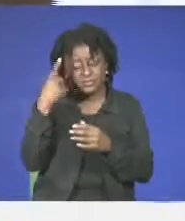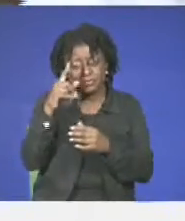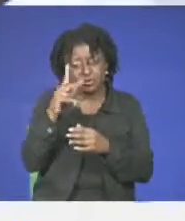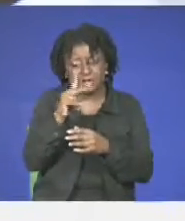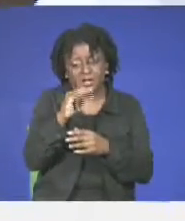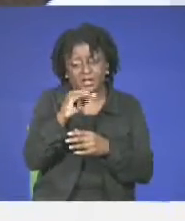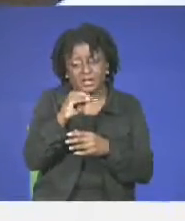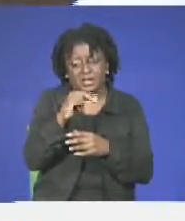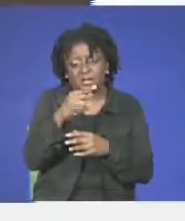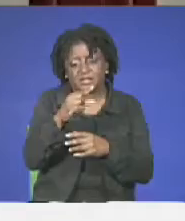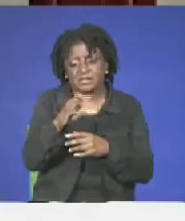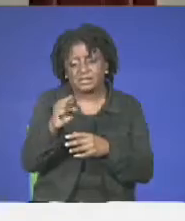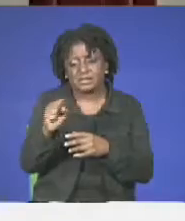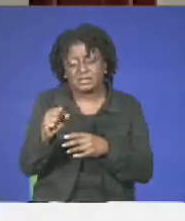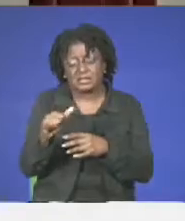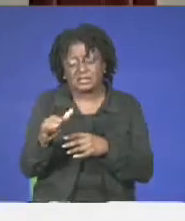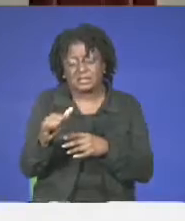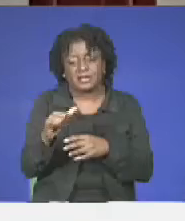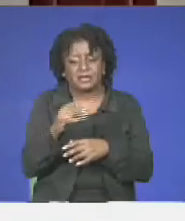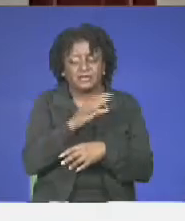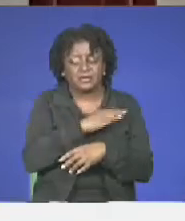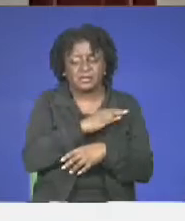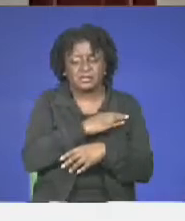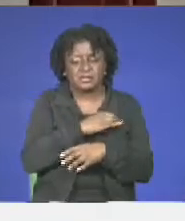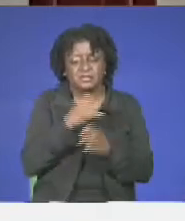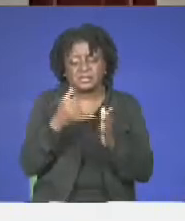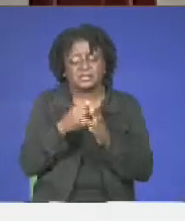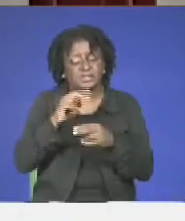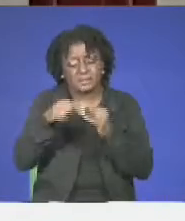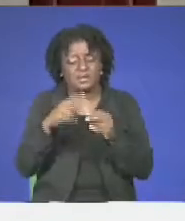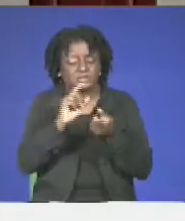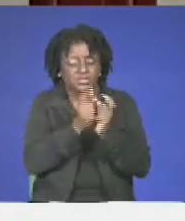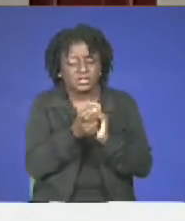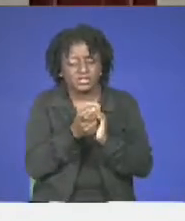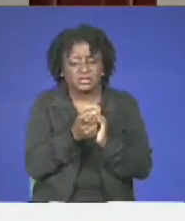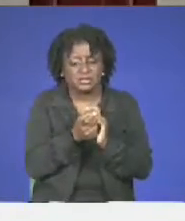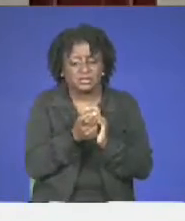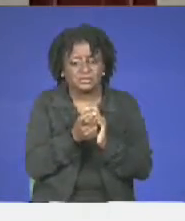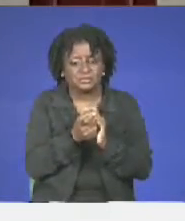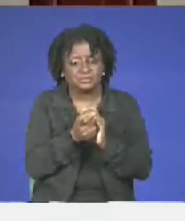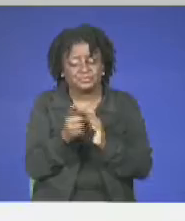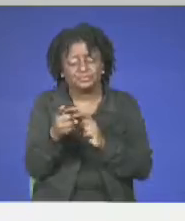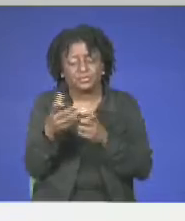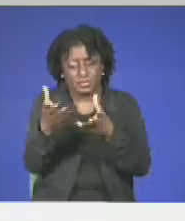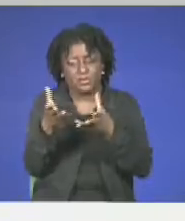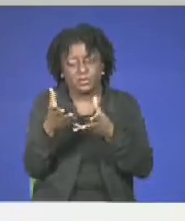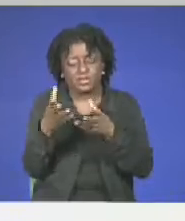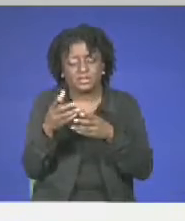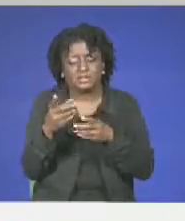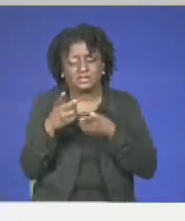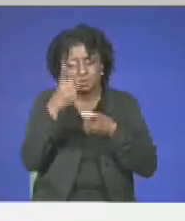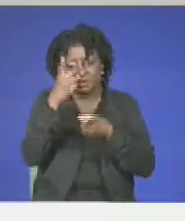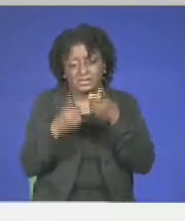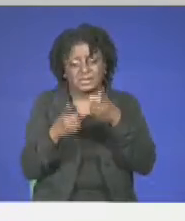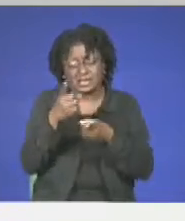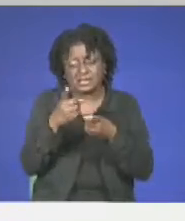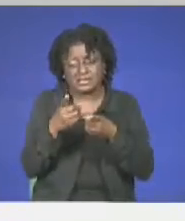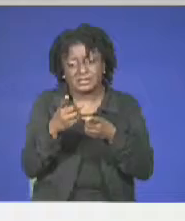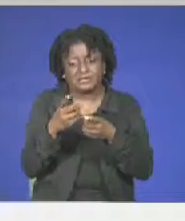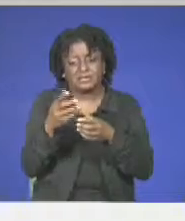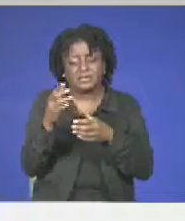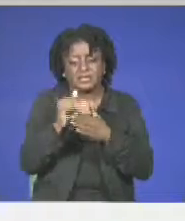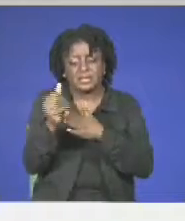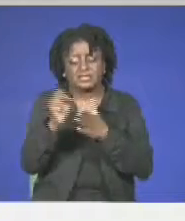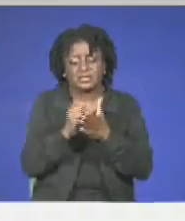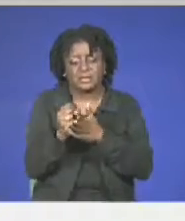her, it is about change. Alan Thompson, also undecided, wants decisive leadership. I would like to the leader to